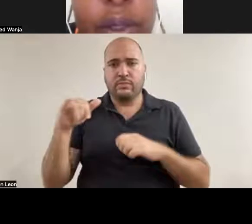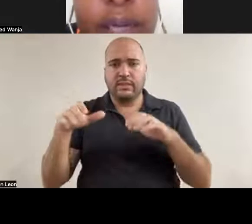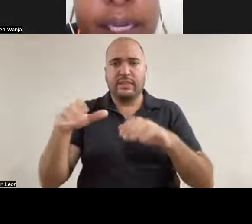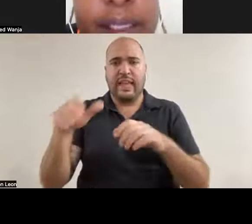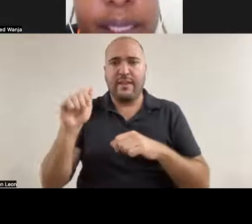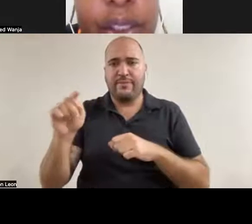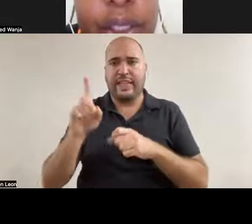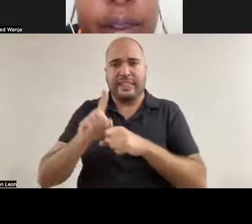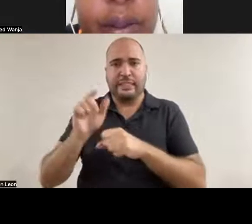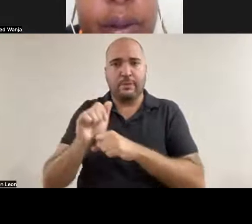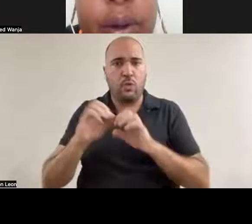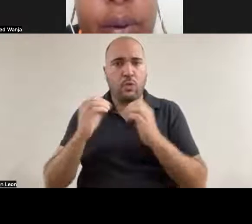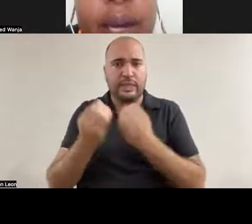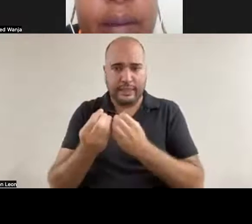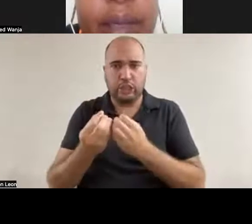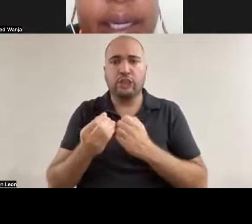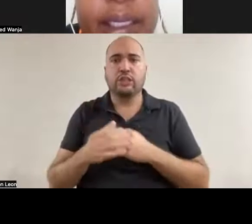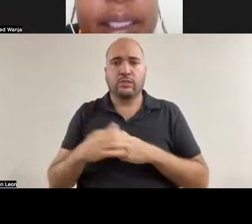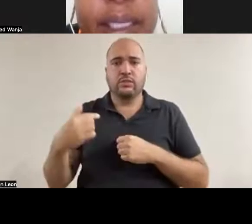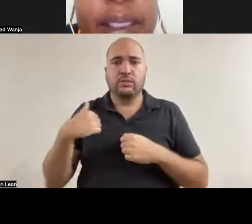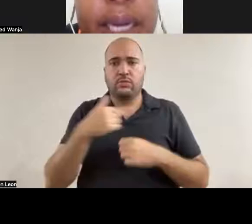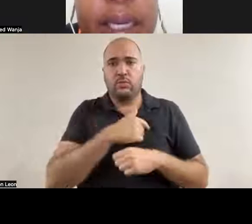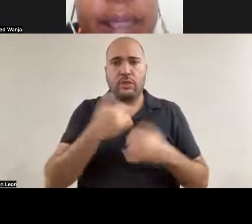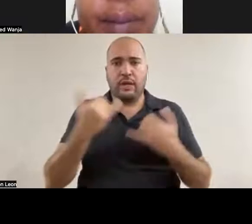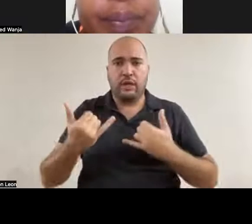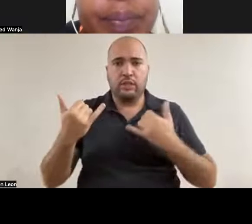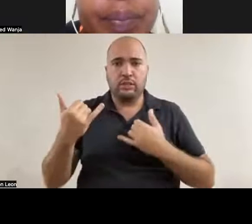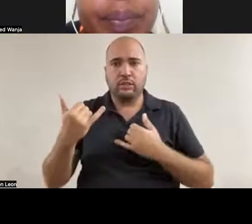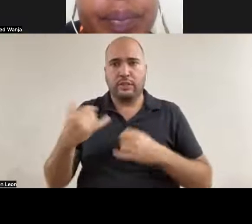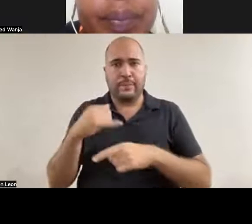Disability Organization, where I'm currently interning.